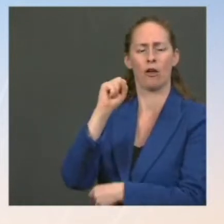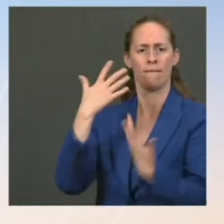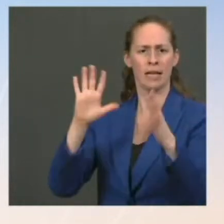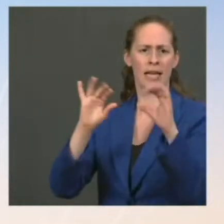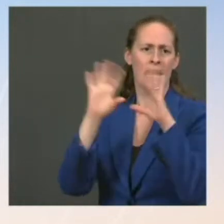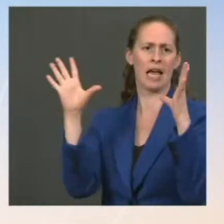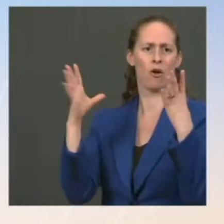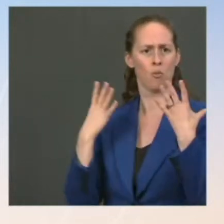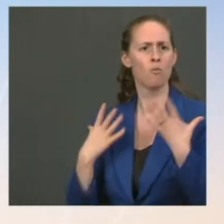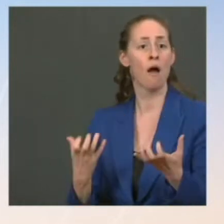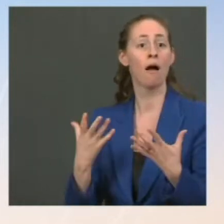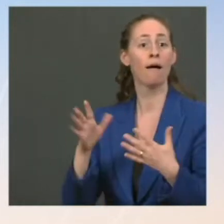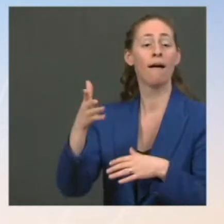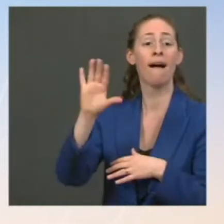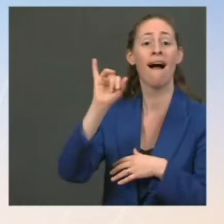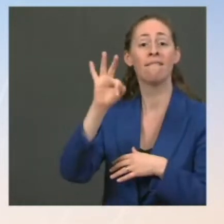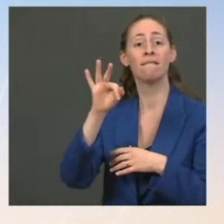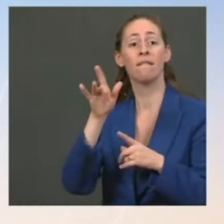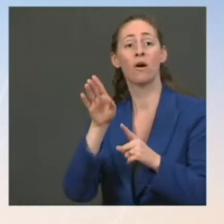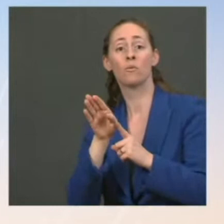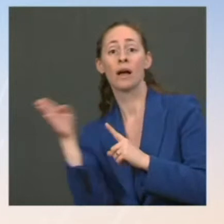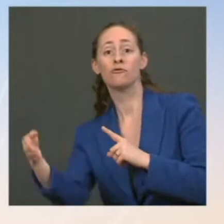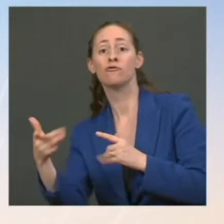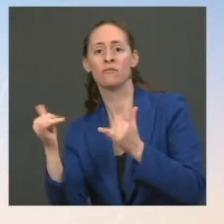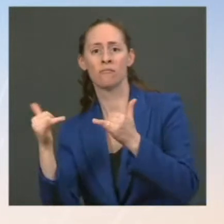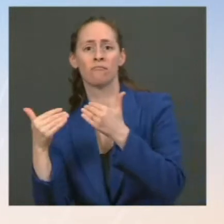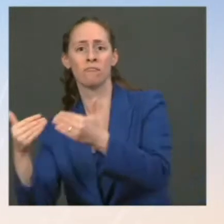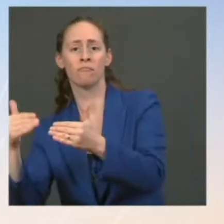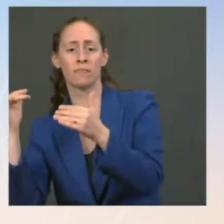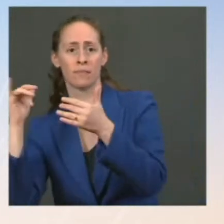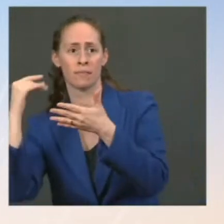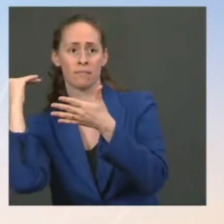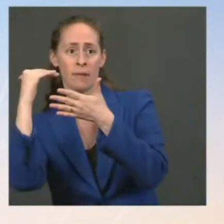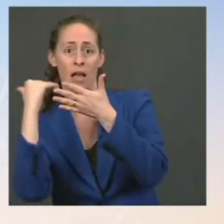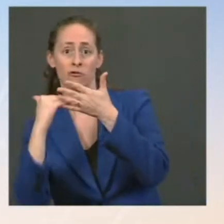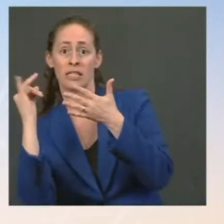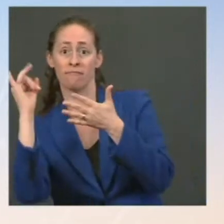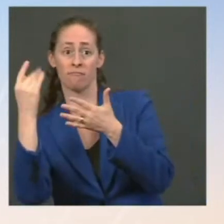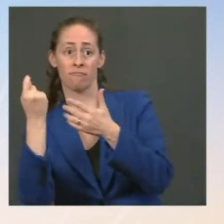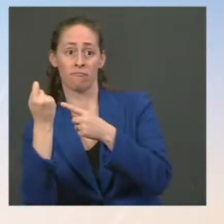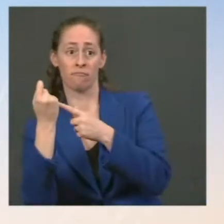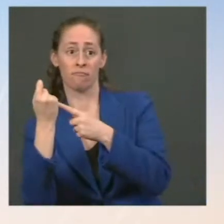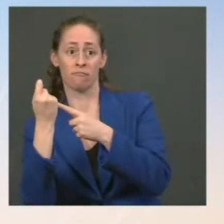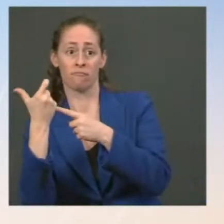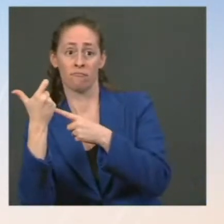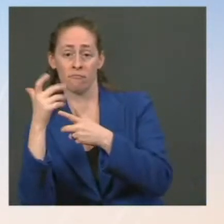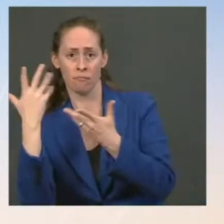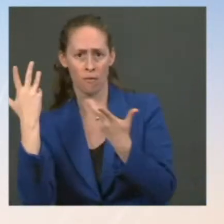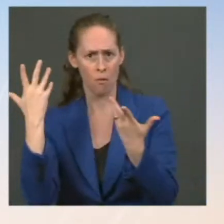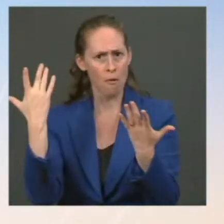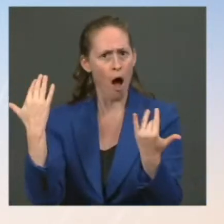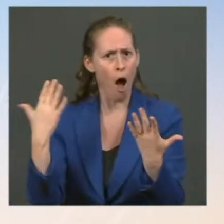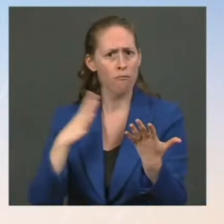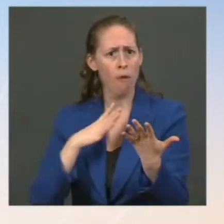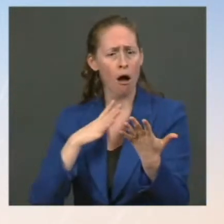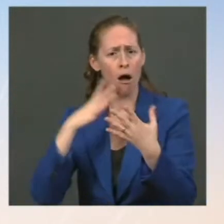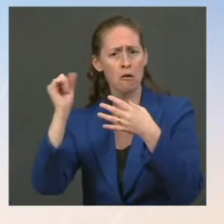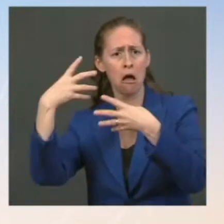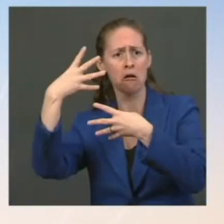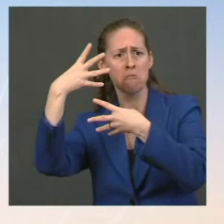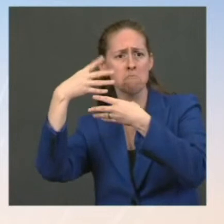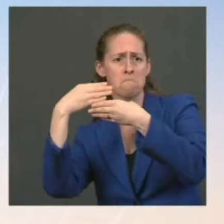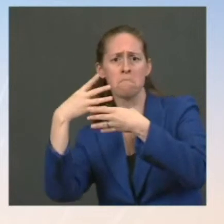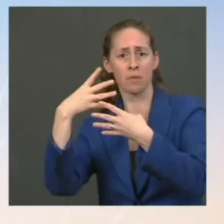the reconciliation package when asked about a figure lower than 3.5. Does the White House agree that something has to go, or